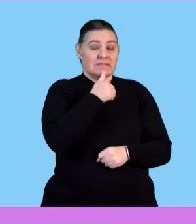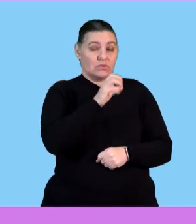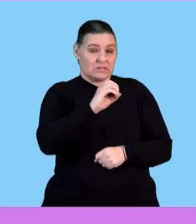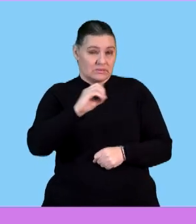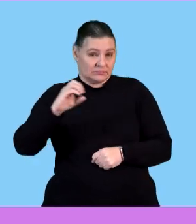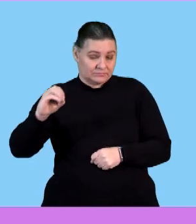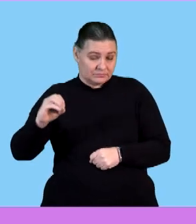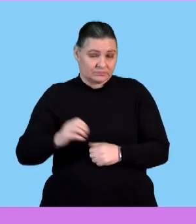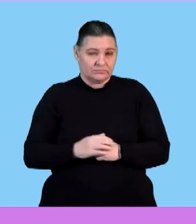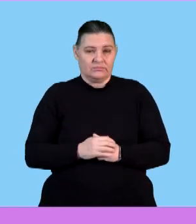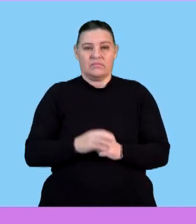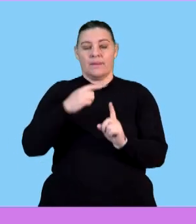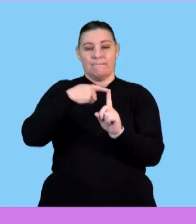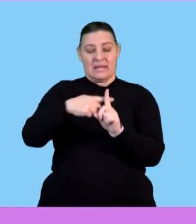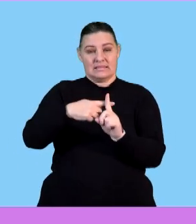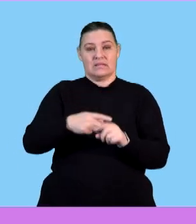6,000 Rand